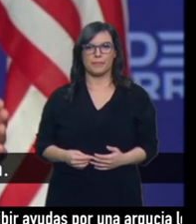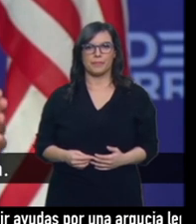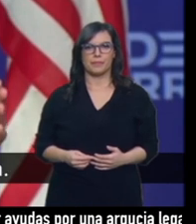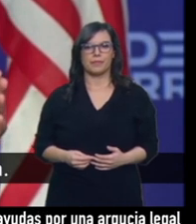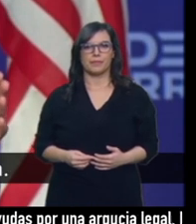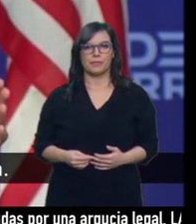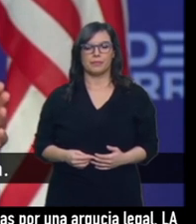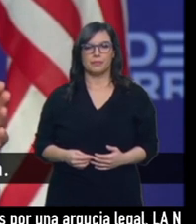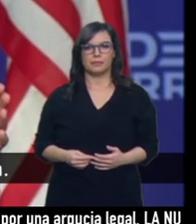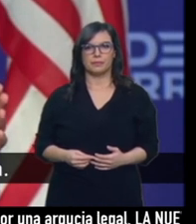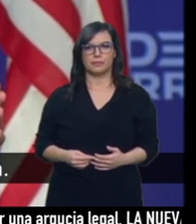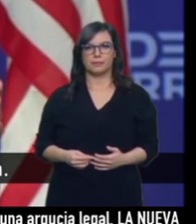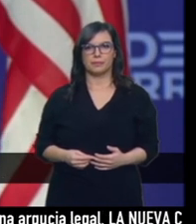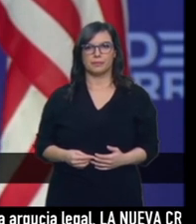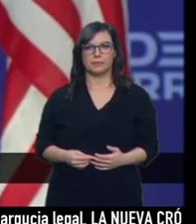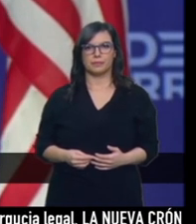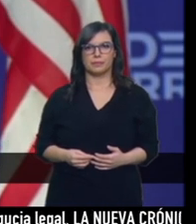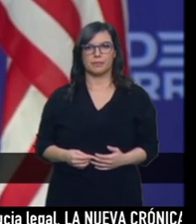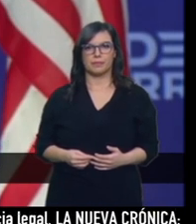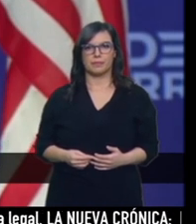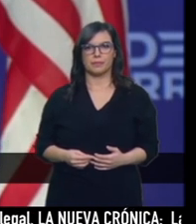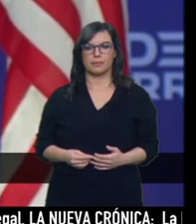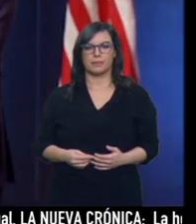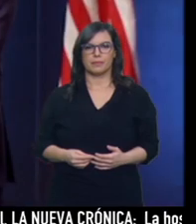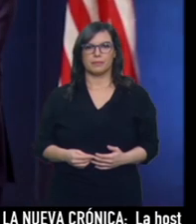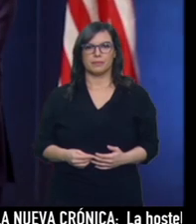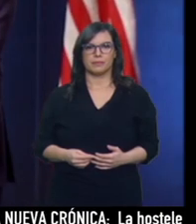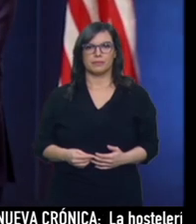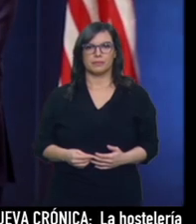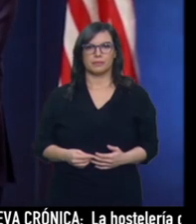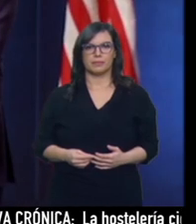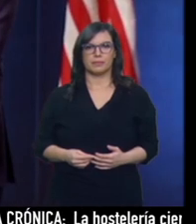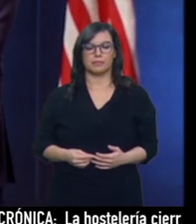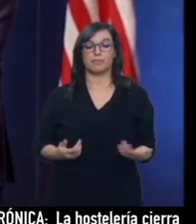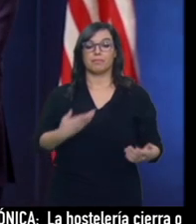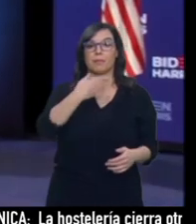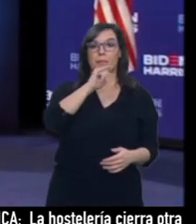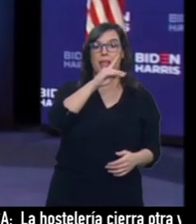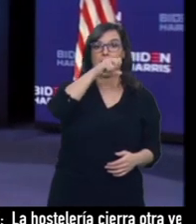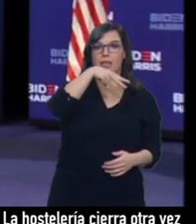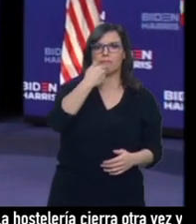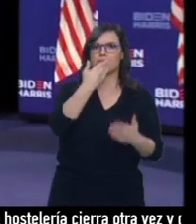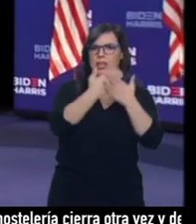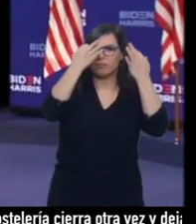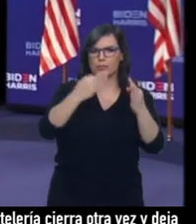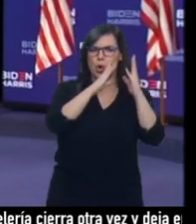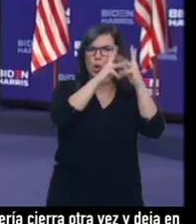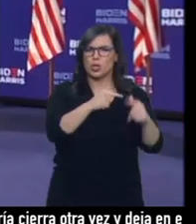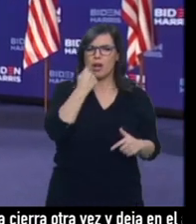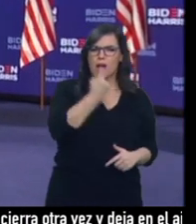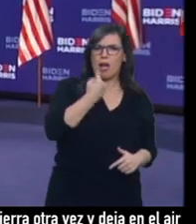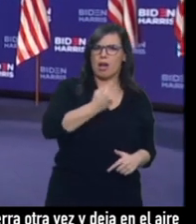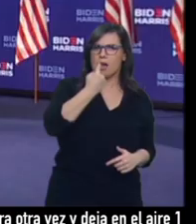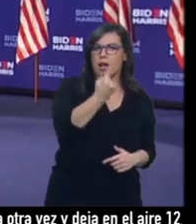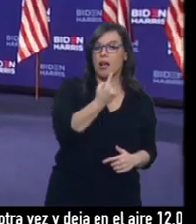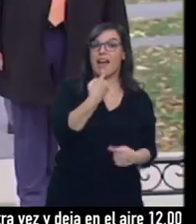our democracy away from us. Not now, not ever. Joe Biden insiste en que se cuente cada papeleta. A falta de que termine